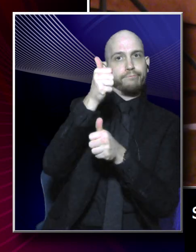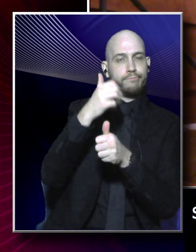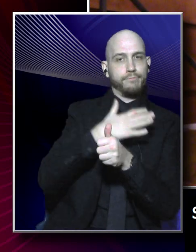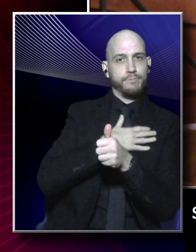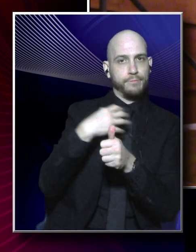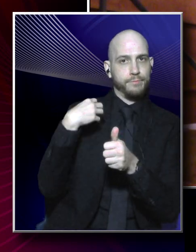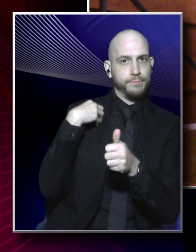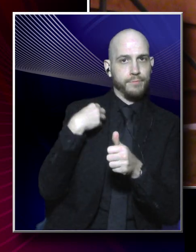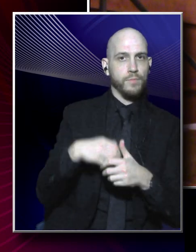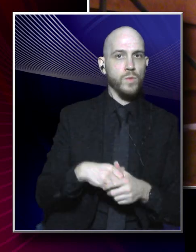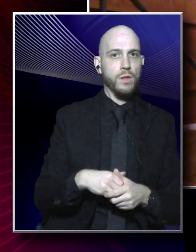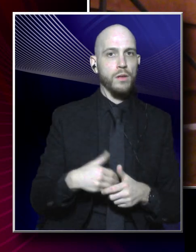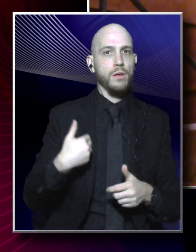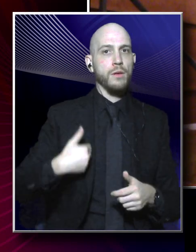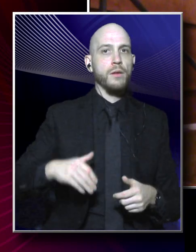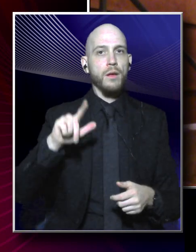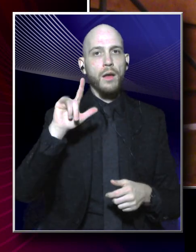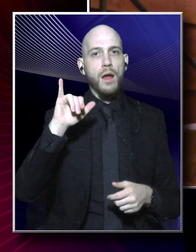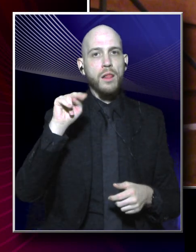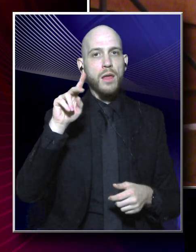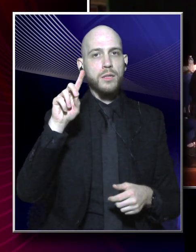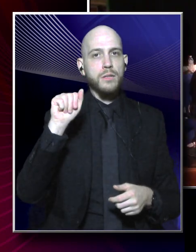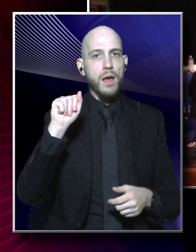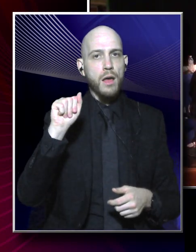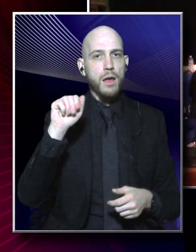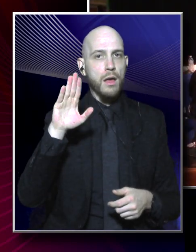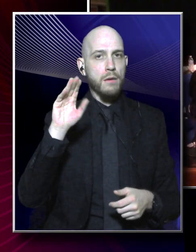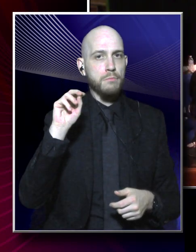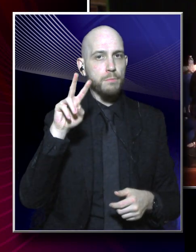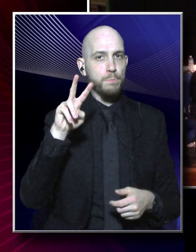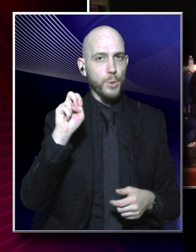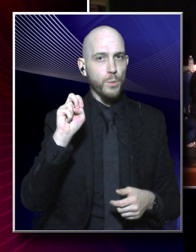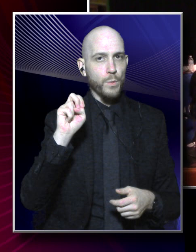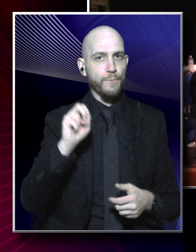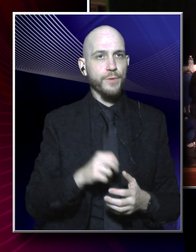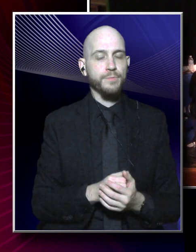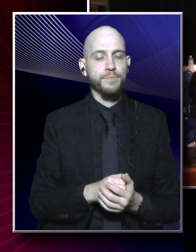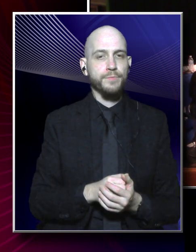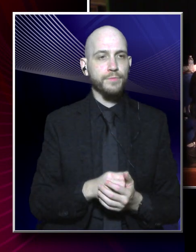Linda Bove has a comment. Yes, ma'am. This is Linda Bove.